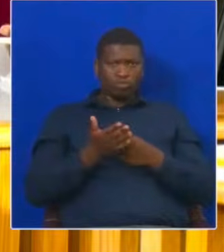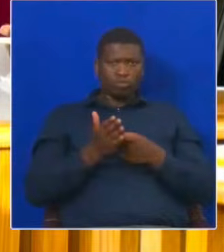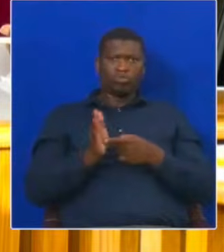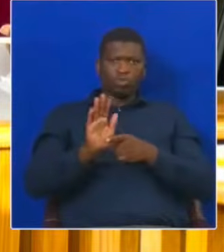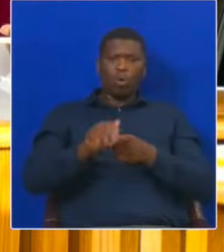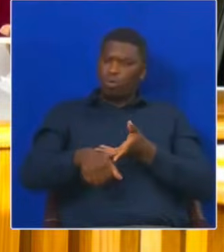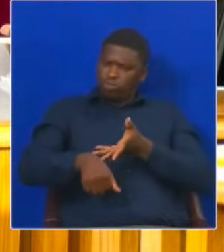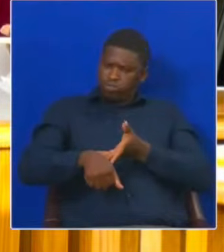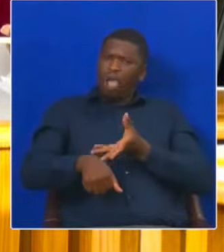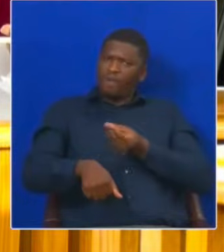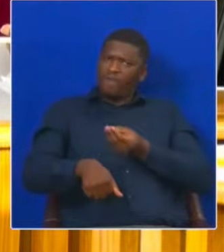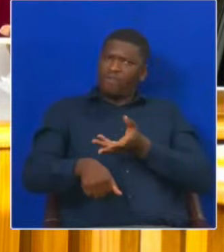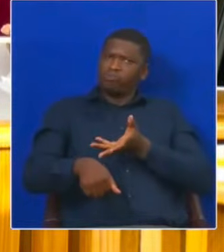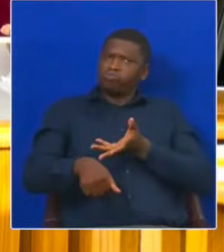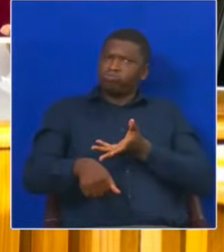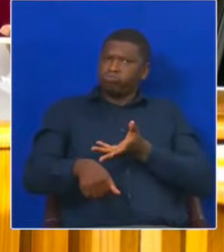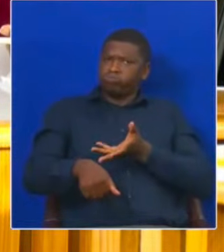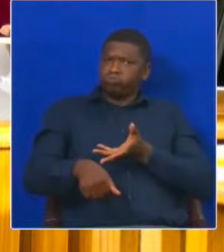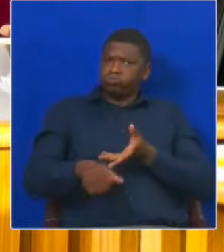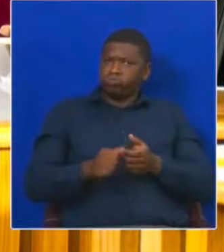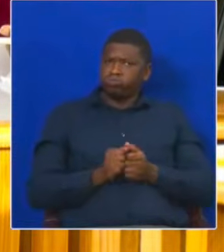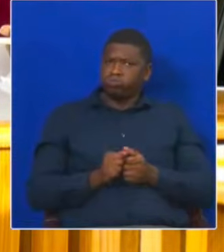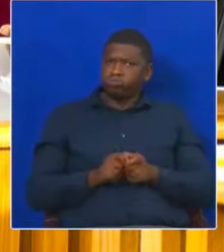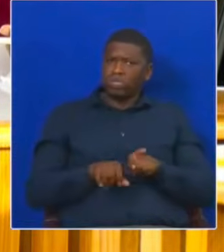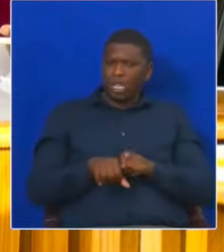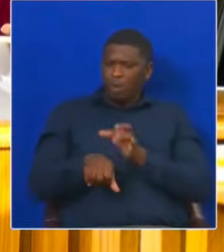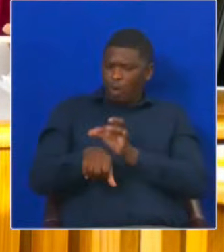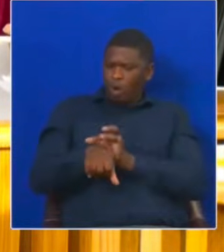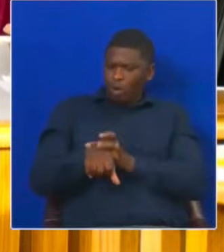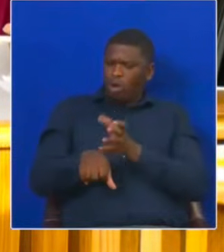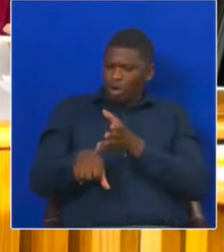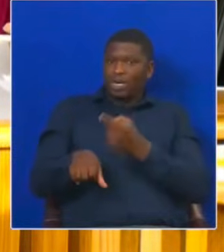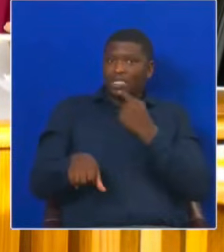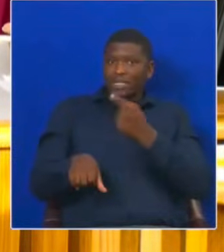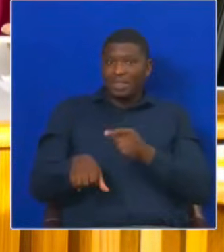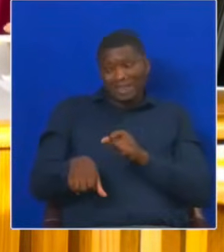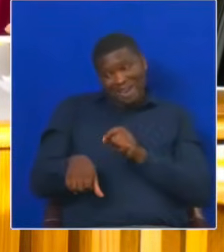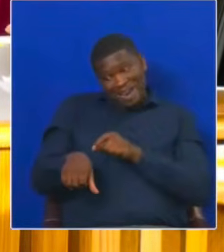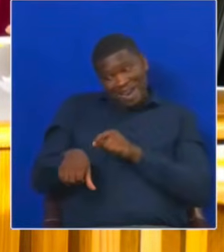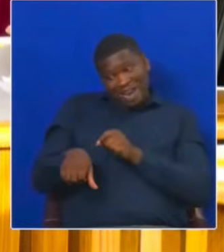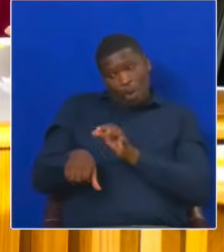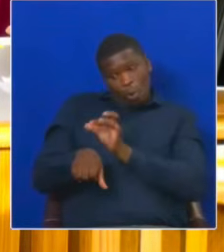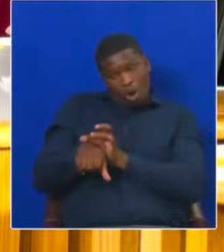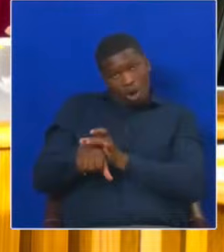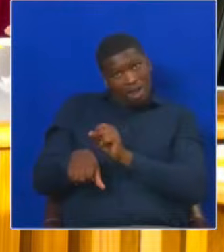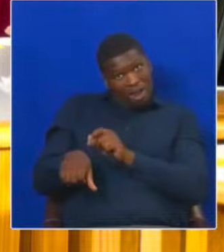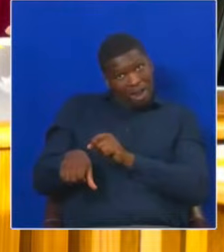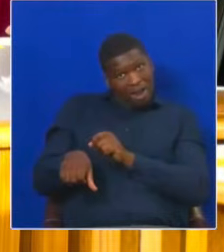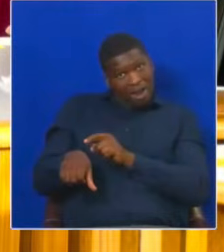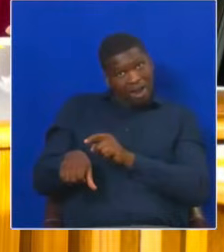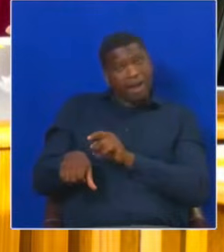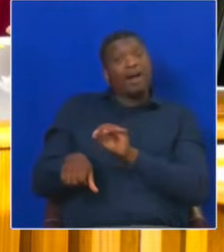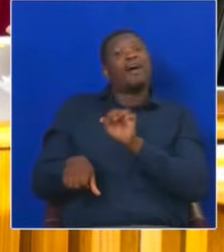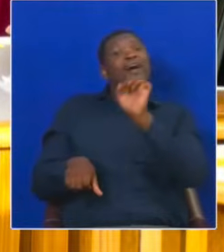Begicele, the same watch to say that this is the watch that